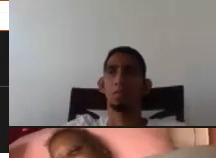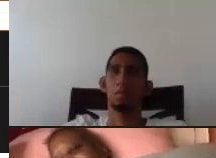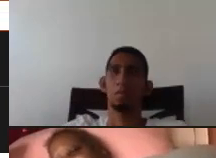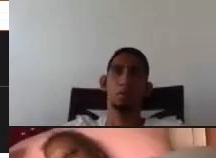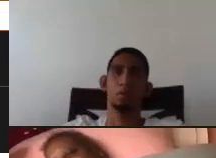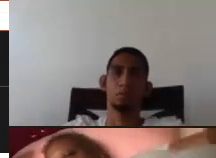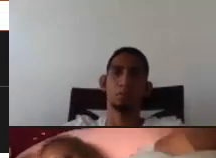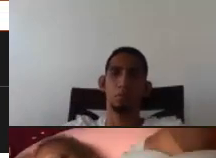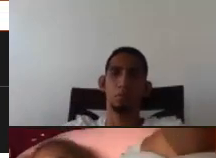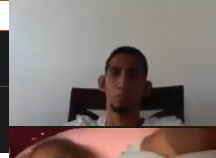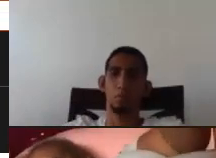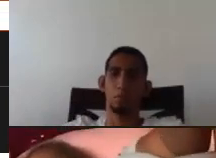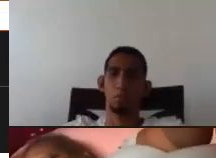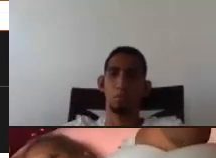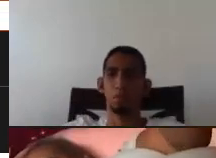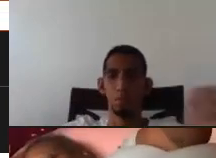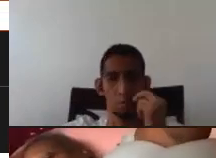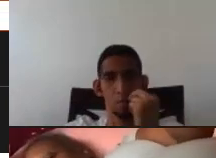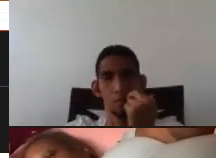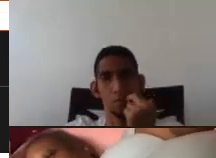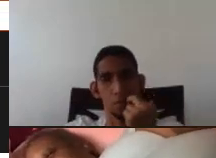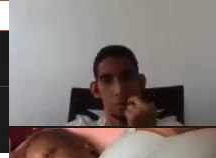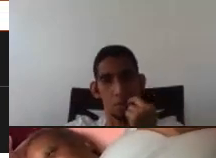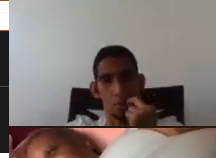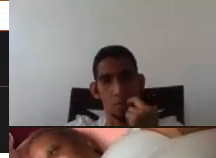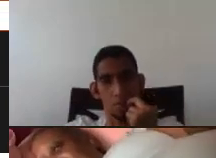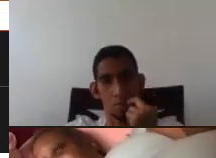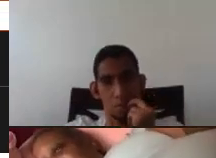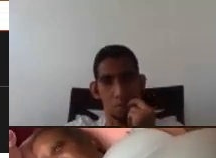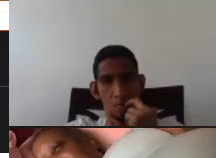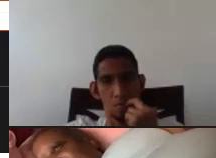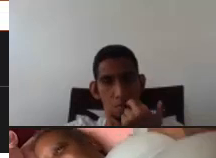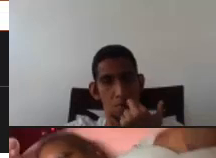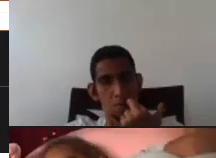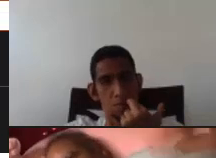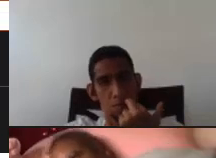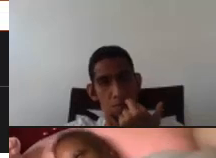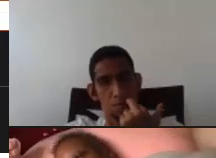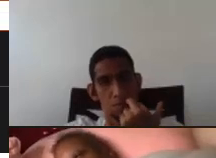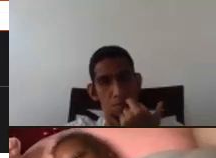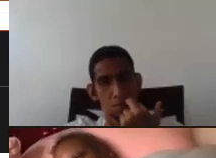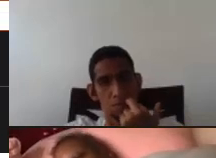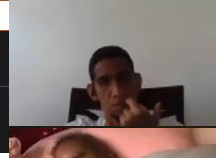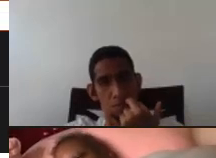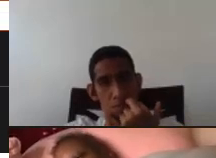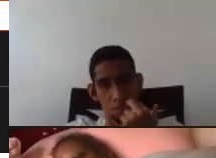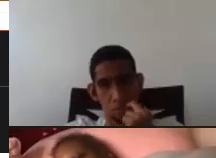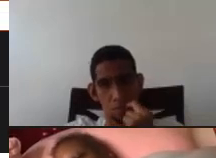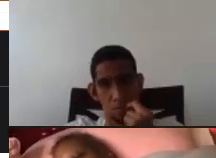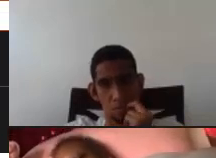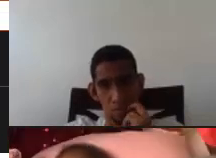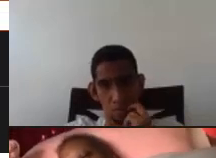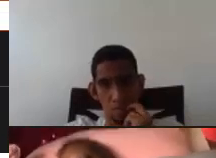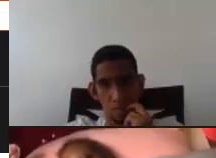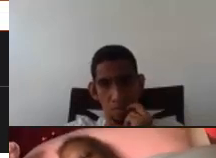the Tuskegee experiments and those kind of things, are no longer done, and that we are really looking at trying to make sure that people